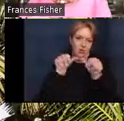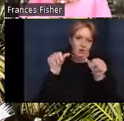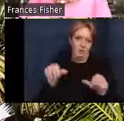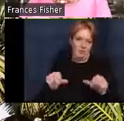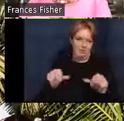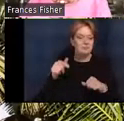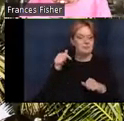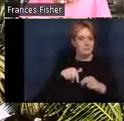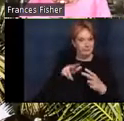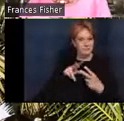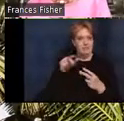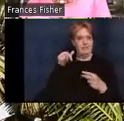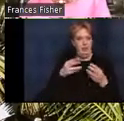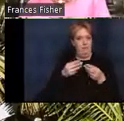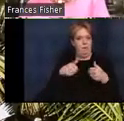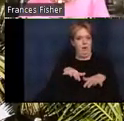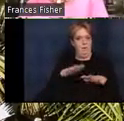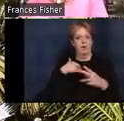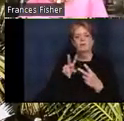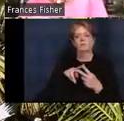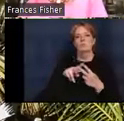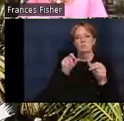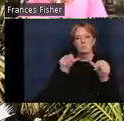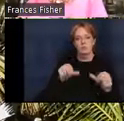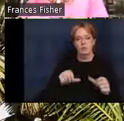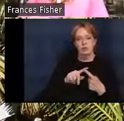this property. Also Marion